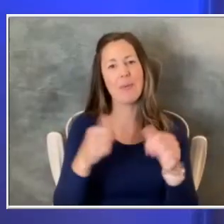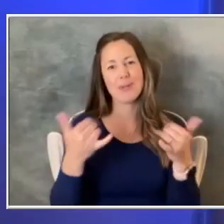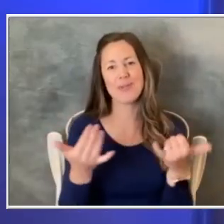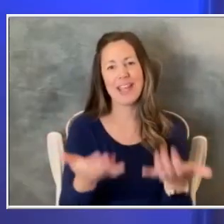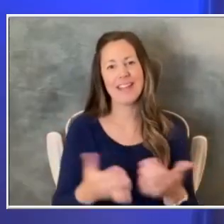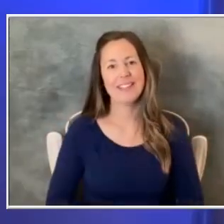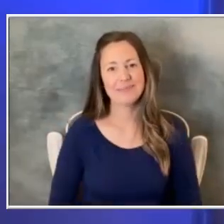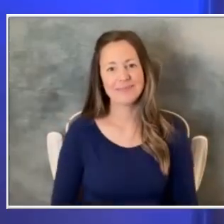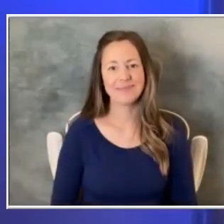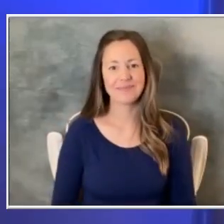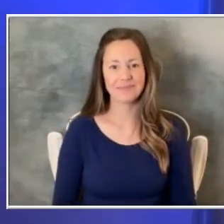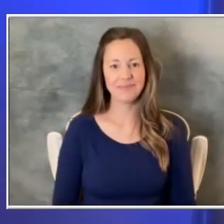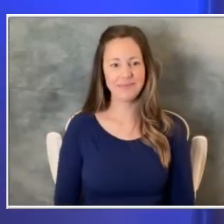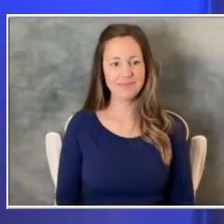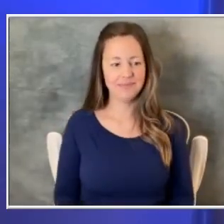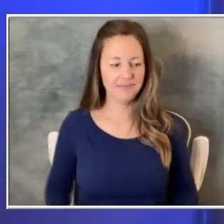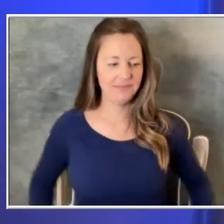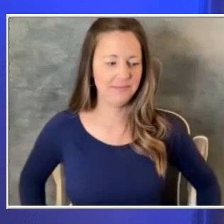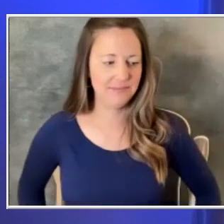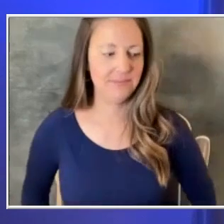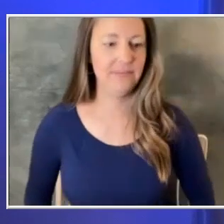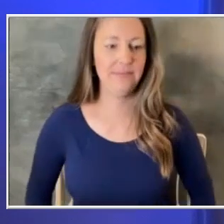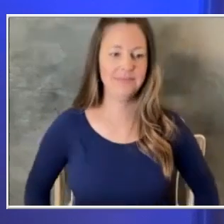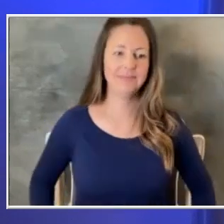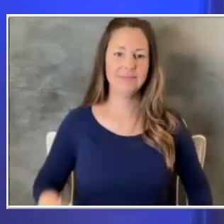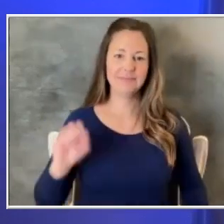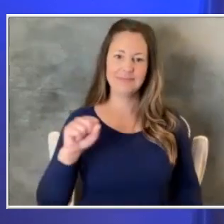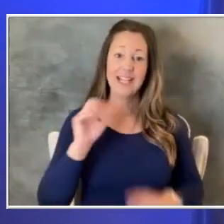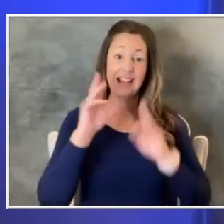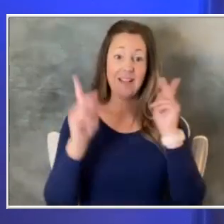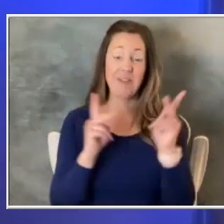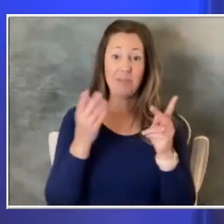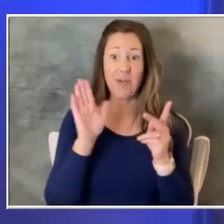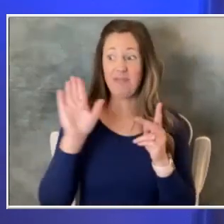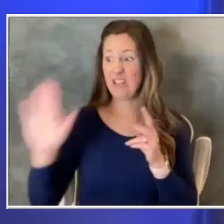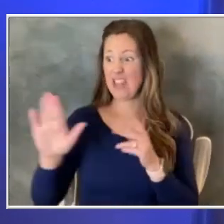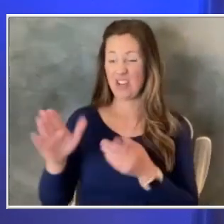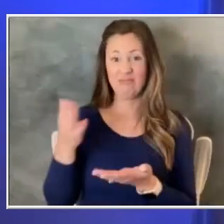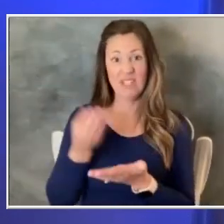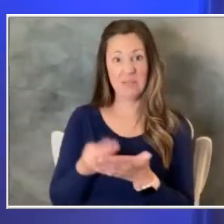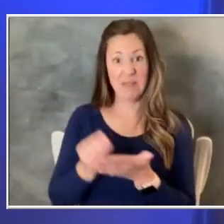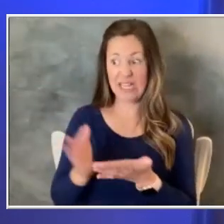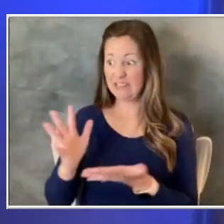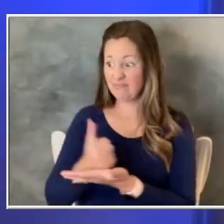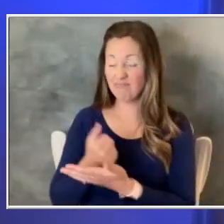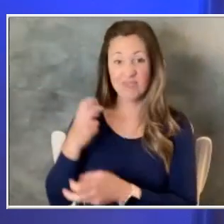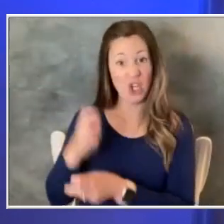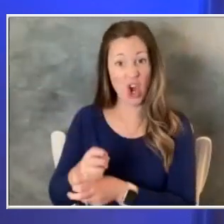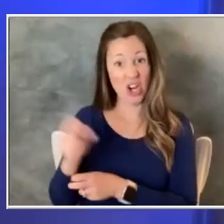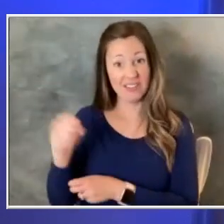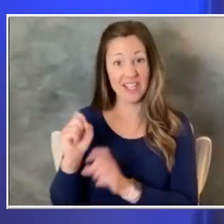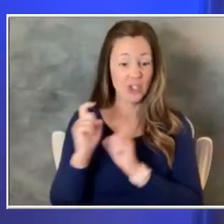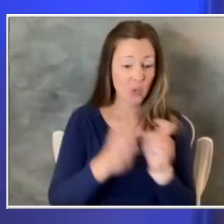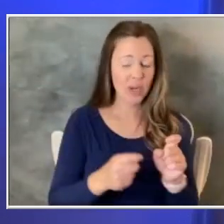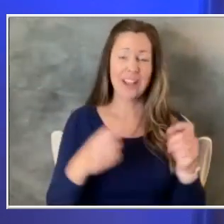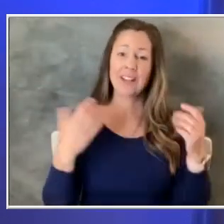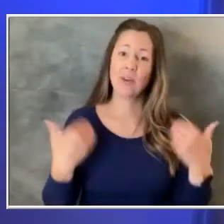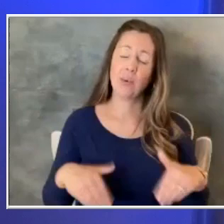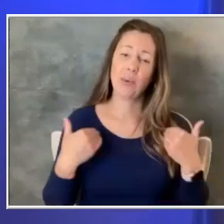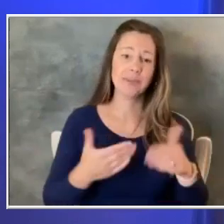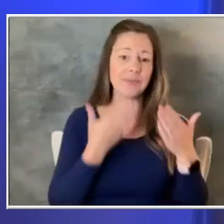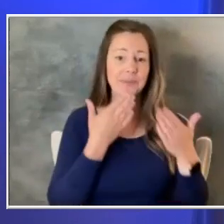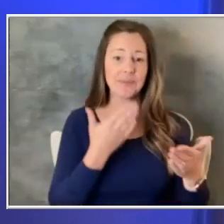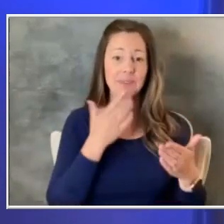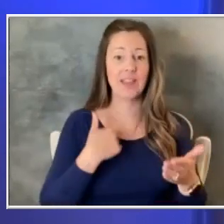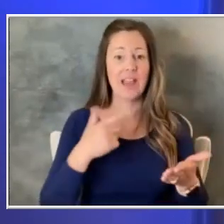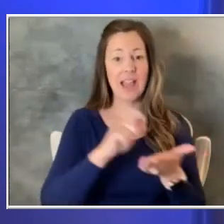the thing, is the people that spend their hard-earned money to donate. I'm so grateful. I wrote a personal message to everybody